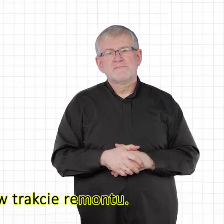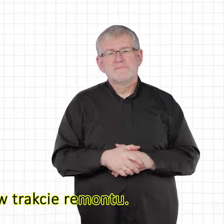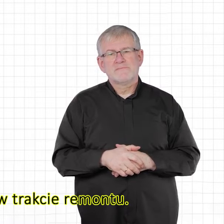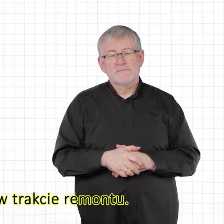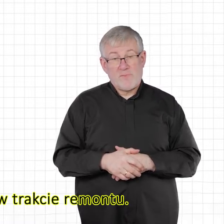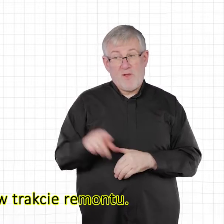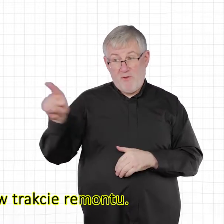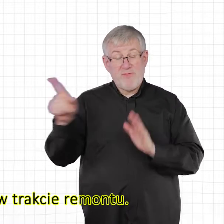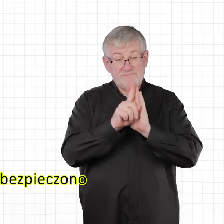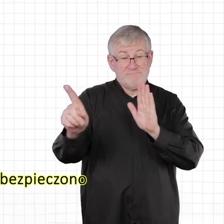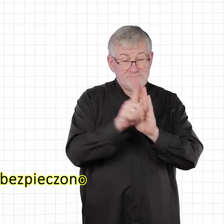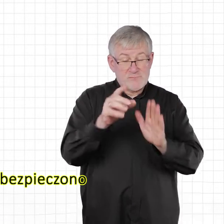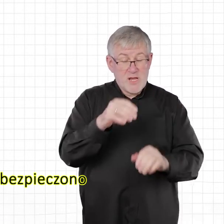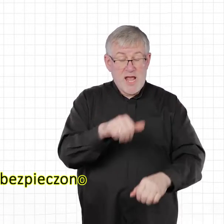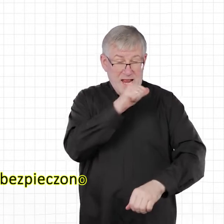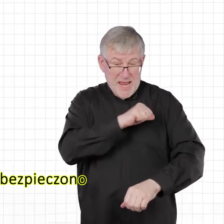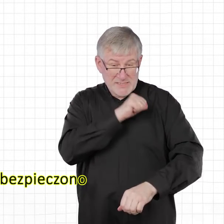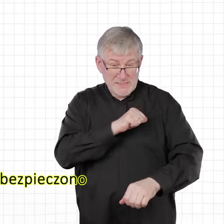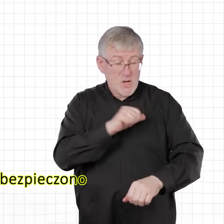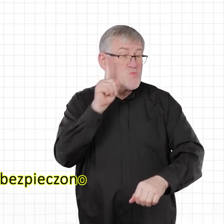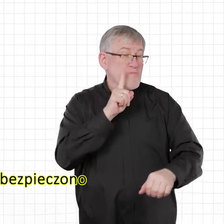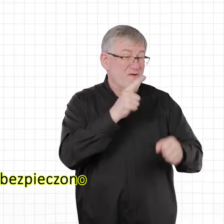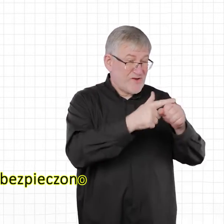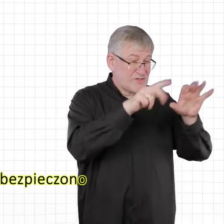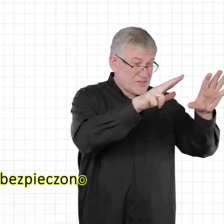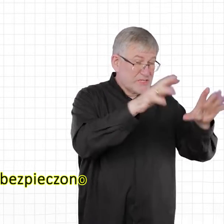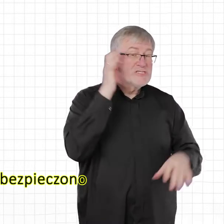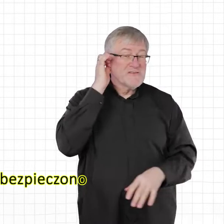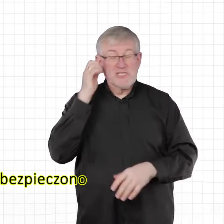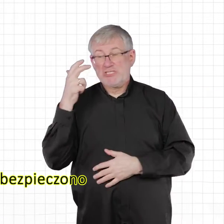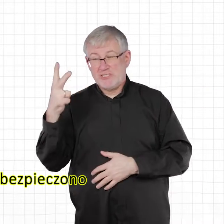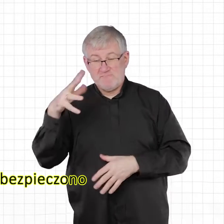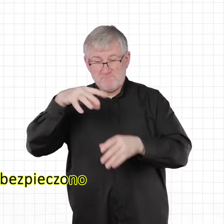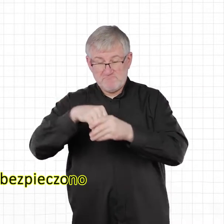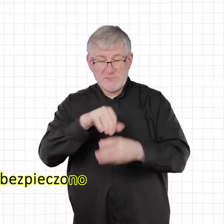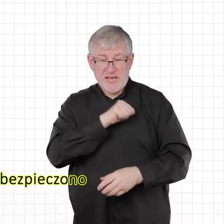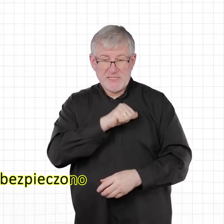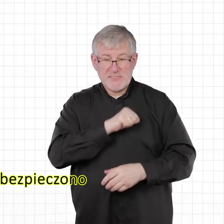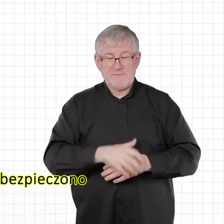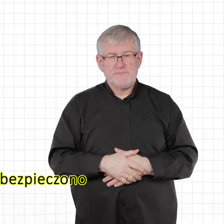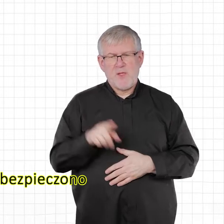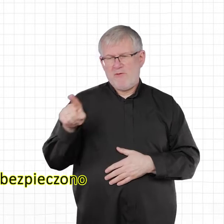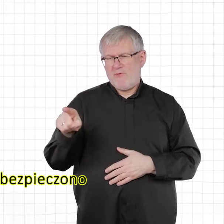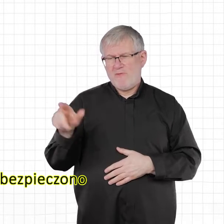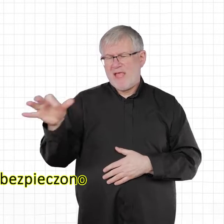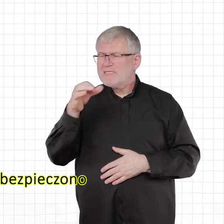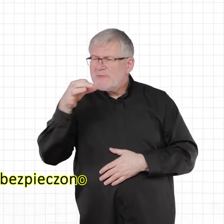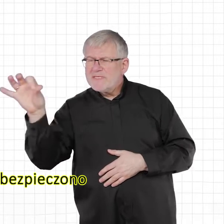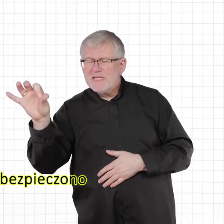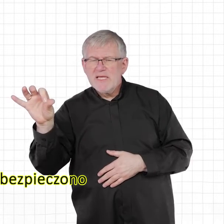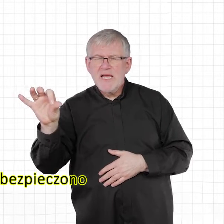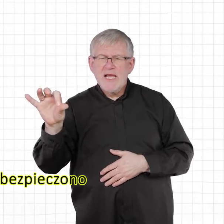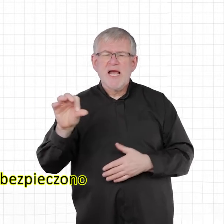are renovating it, and there are so many girls. Not so many. There are so many boys that